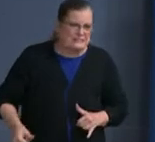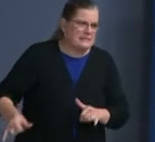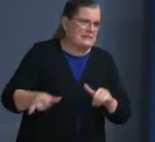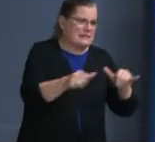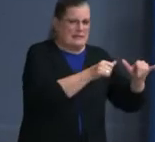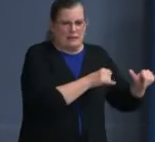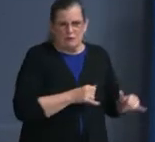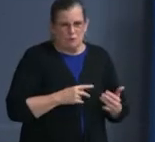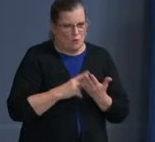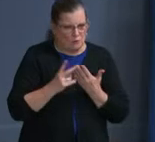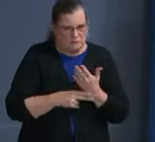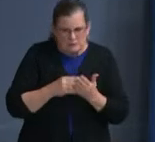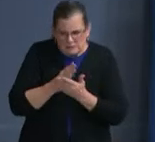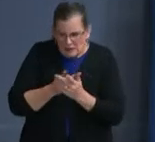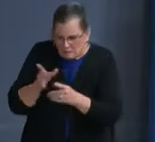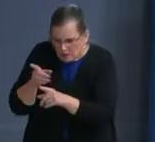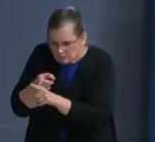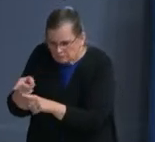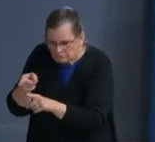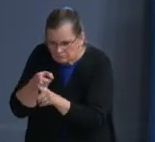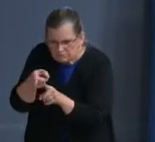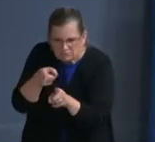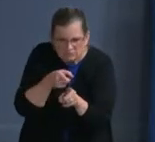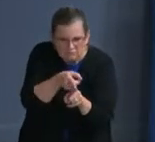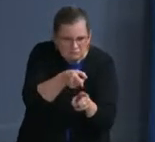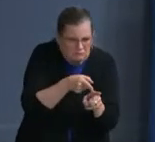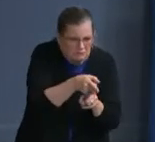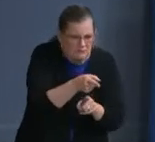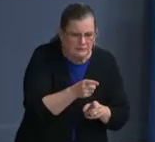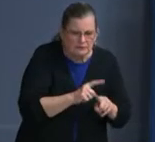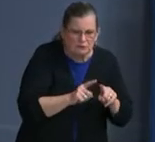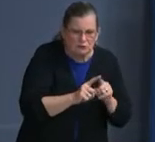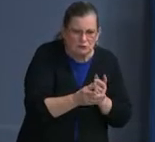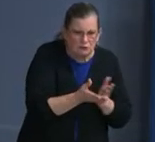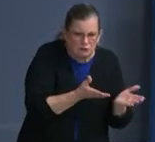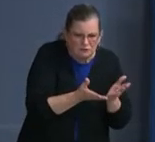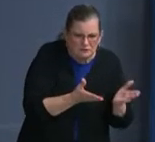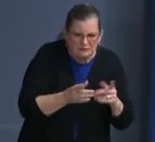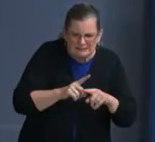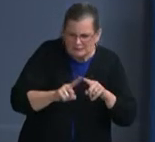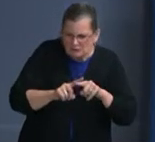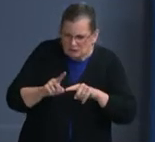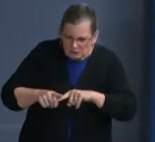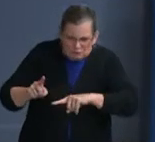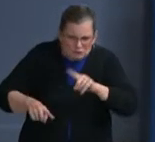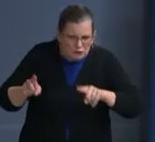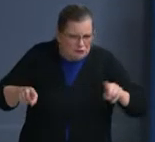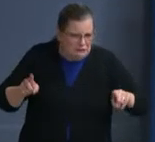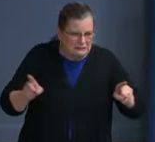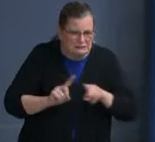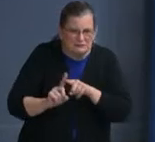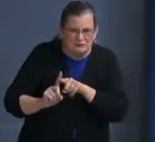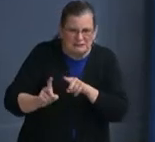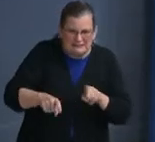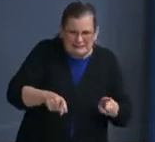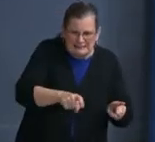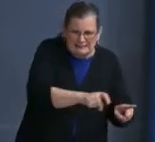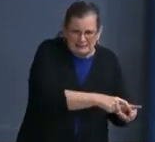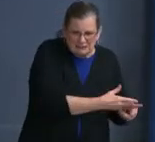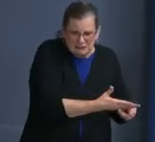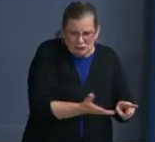cancer services, some of them have more specialized orthopedic services. We have a specialty pediatric